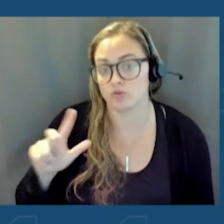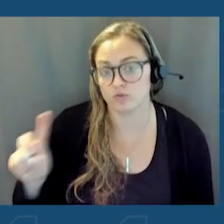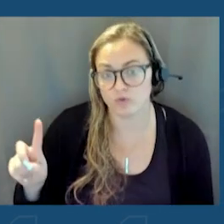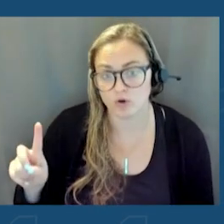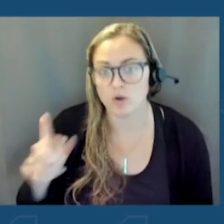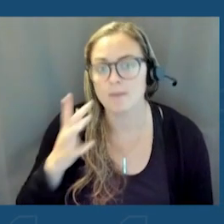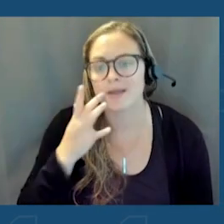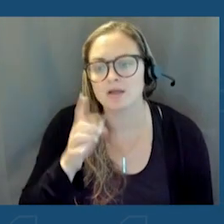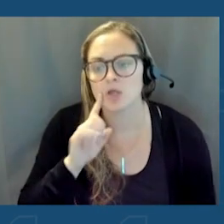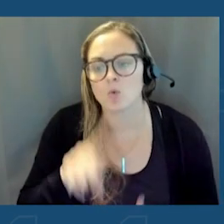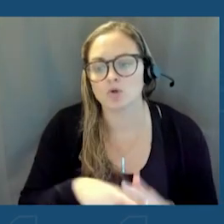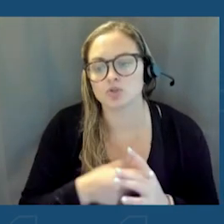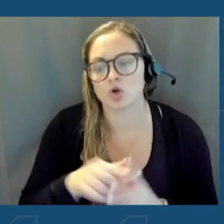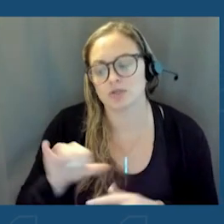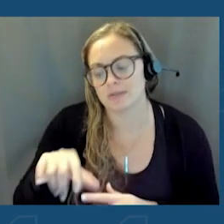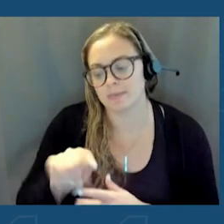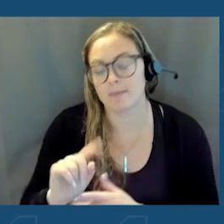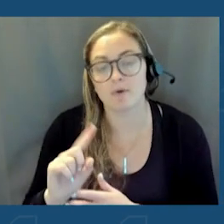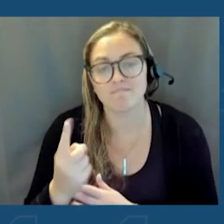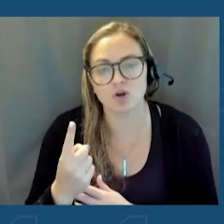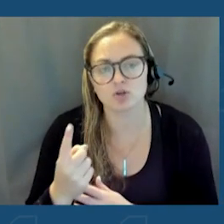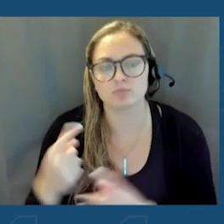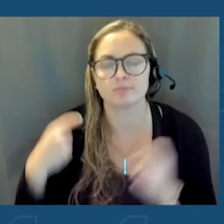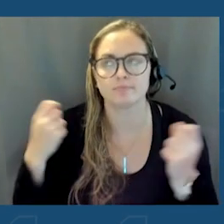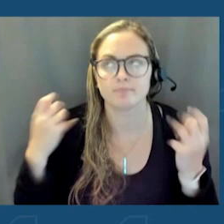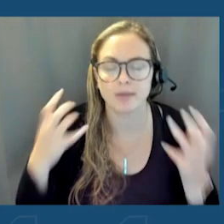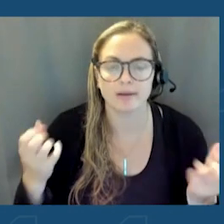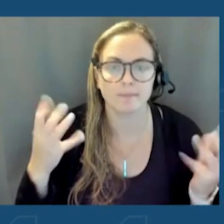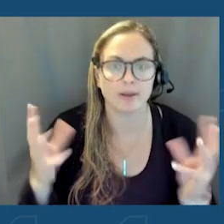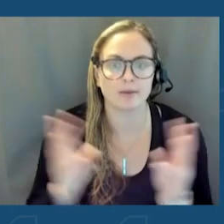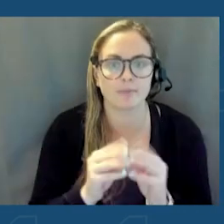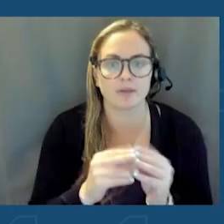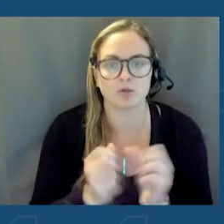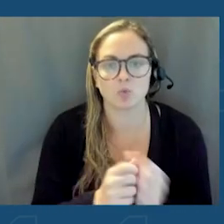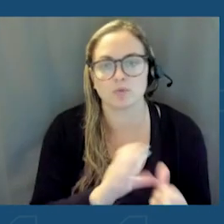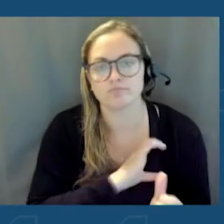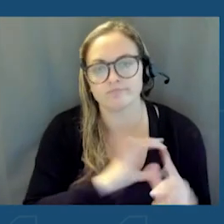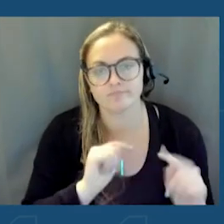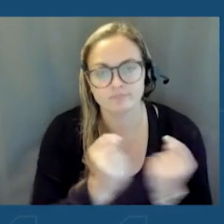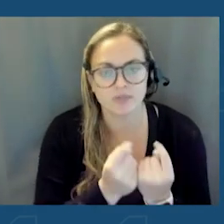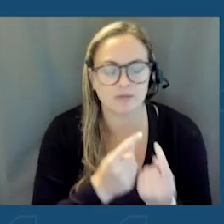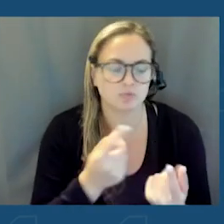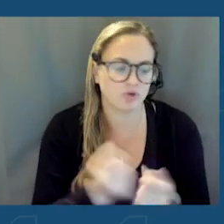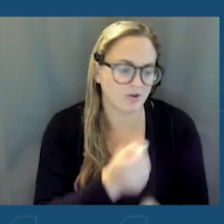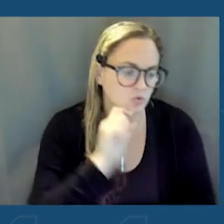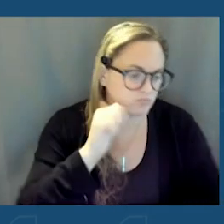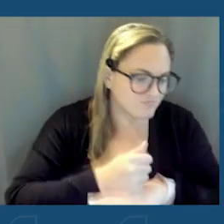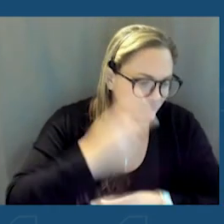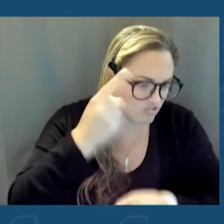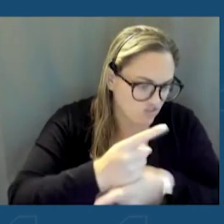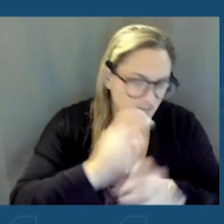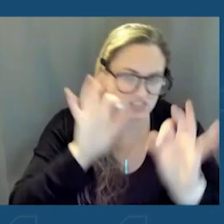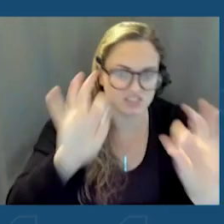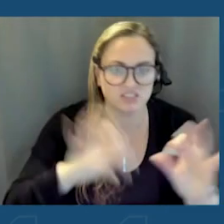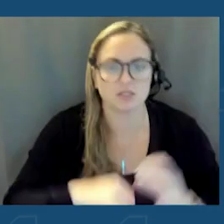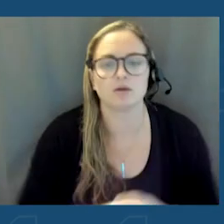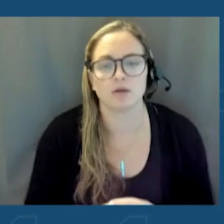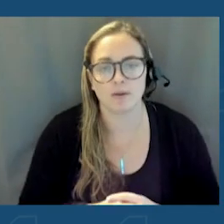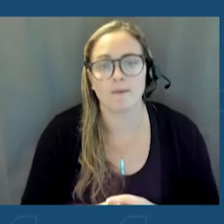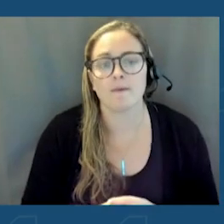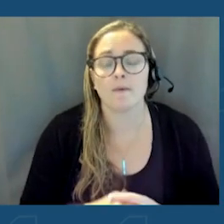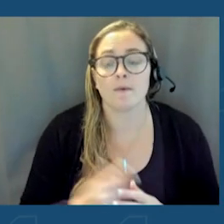into effect on September 1st. We've been having countless meetings with our law enforcement team to get this right. We have to get this right. And we've